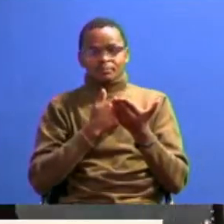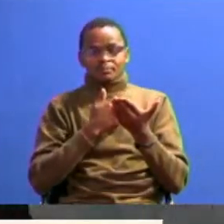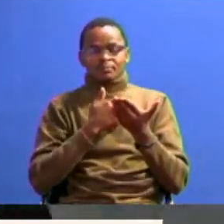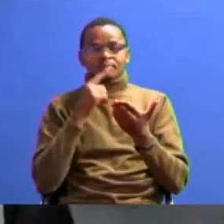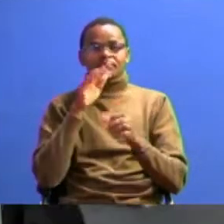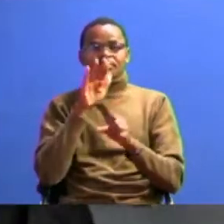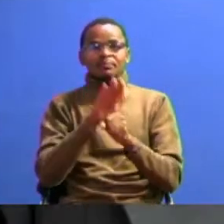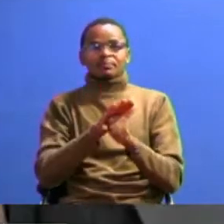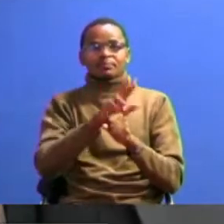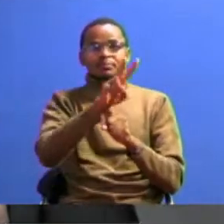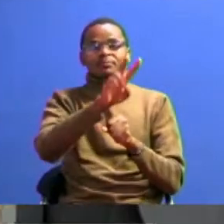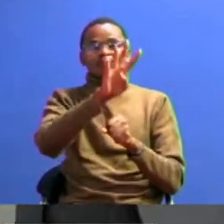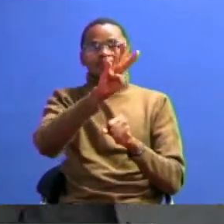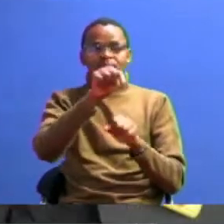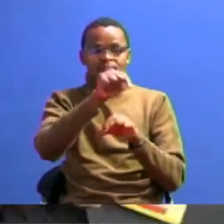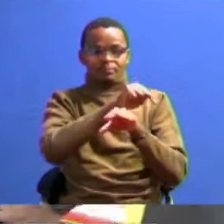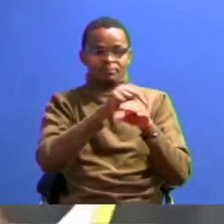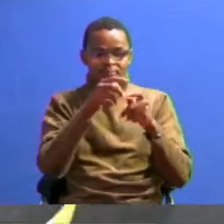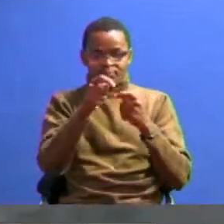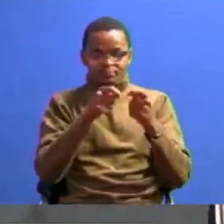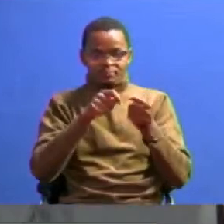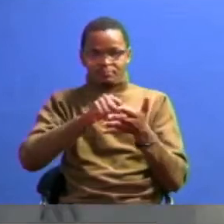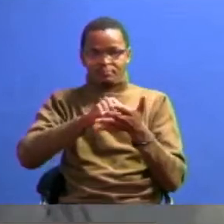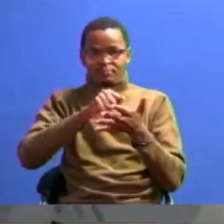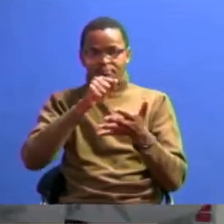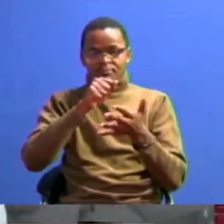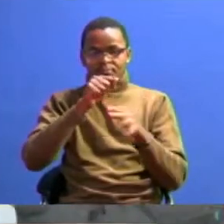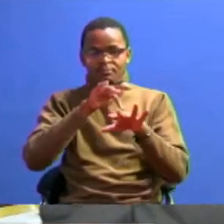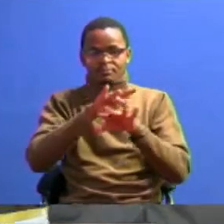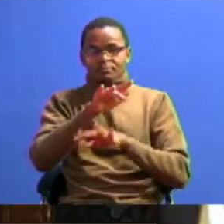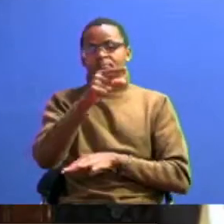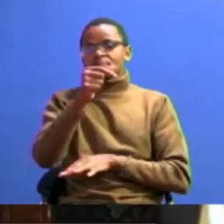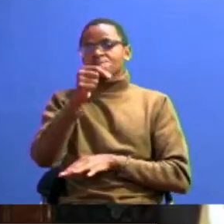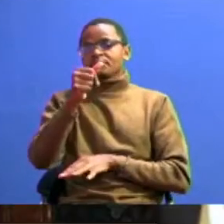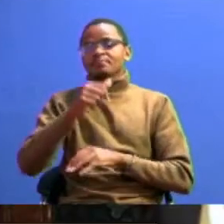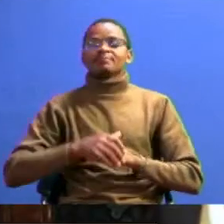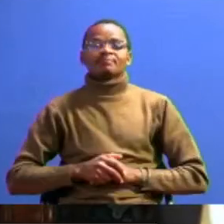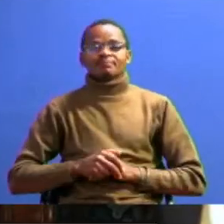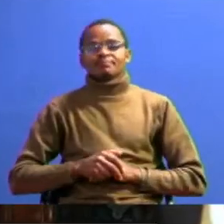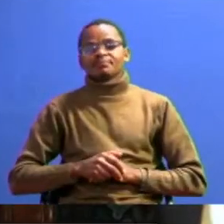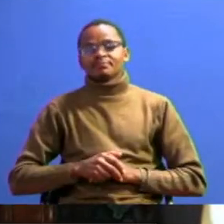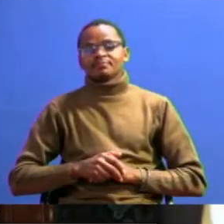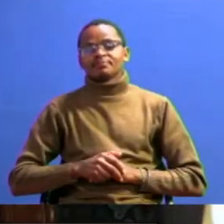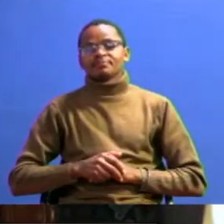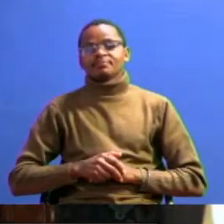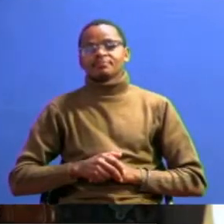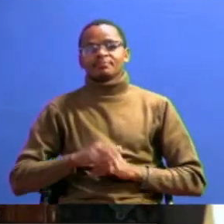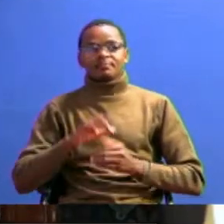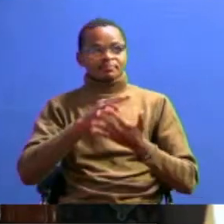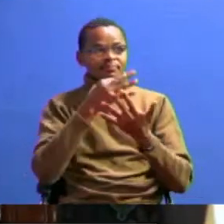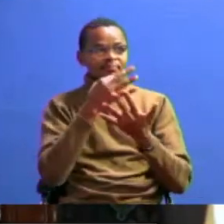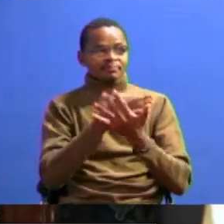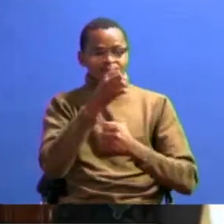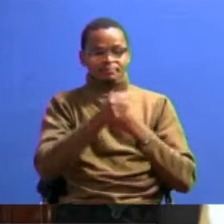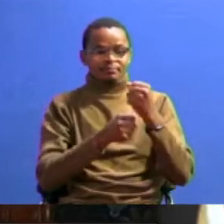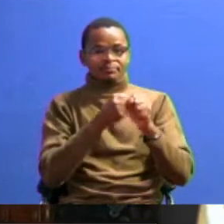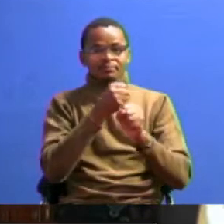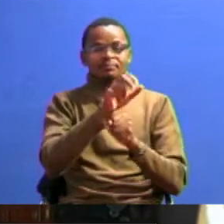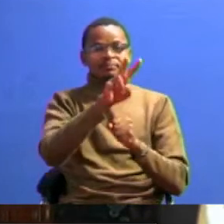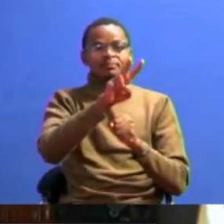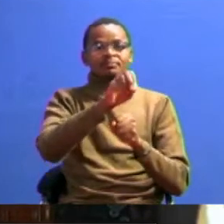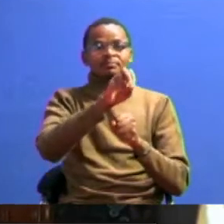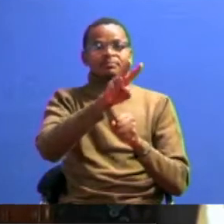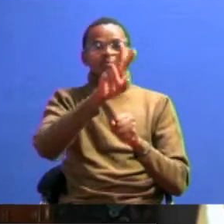24-hour ultimatum to the Controller of Budget to facilitate the issue. The financial year